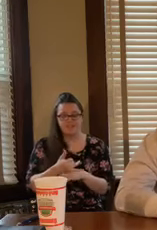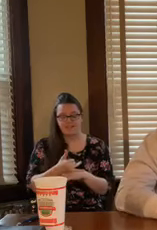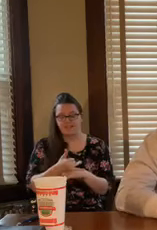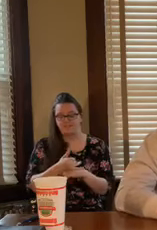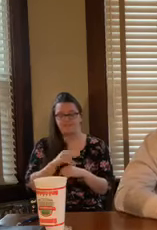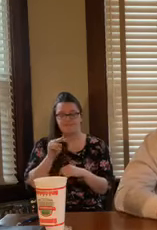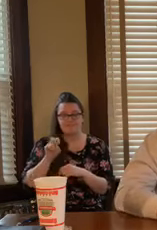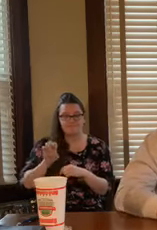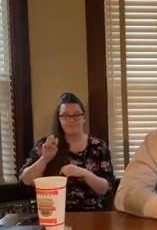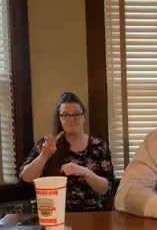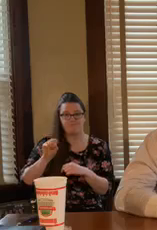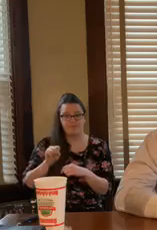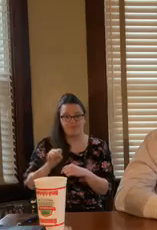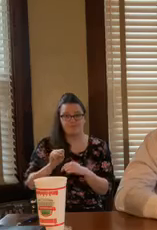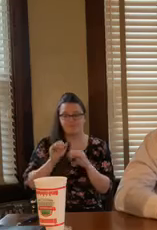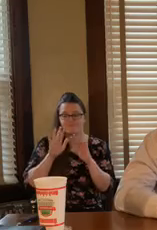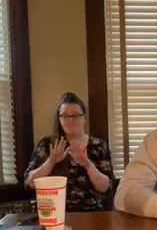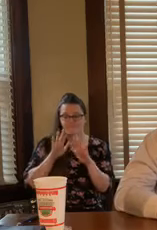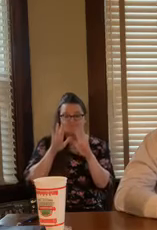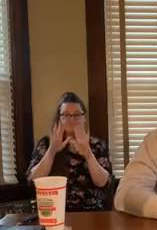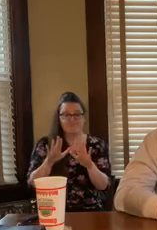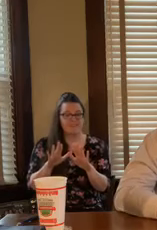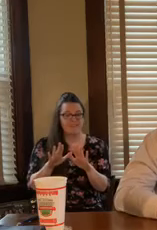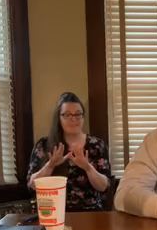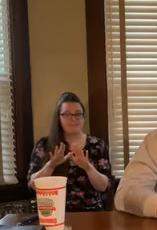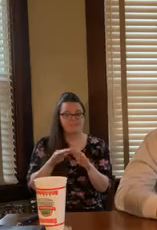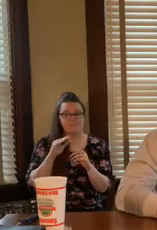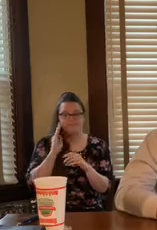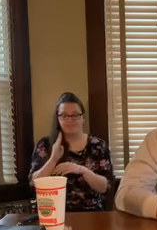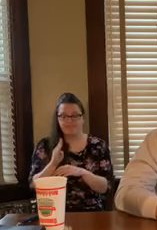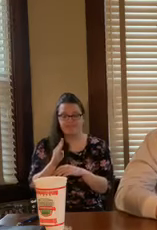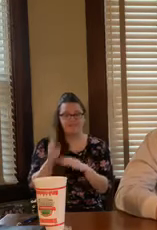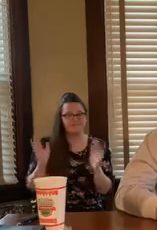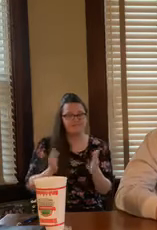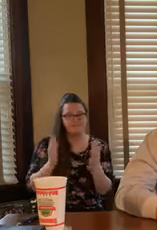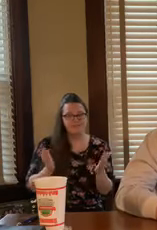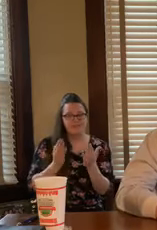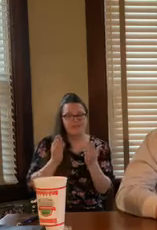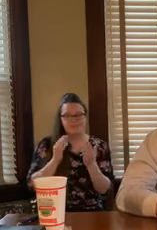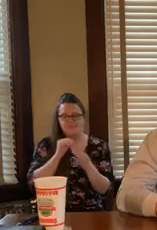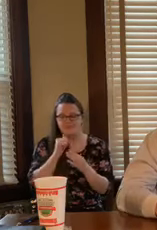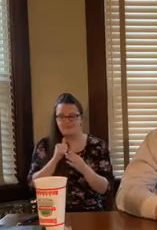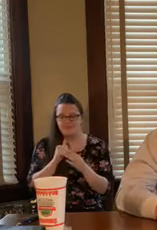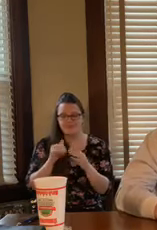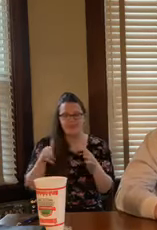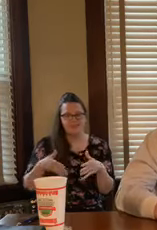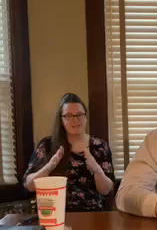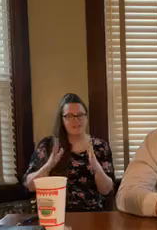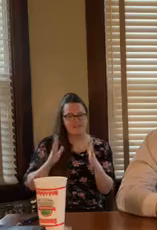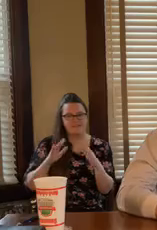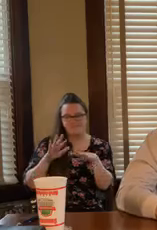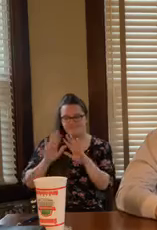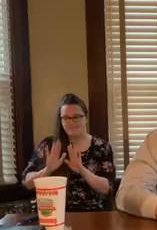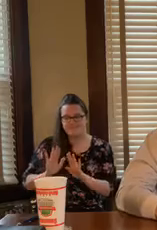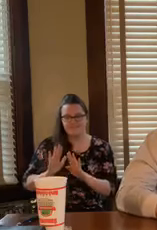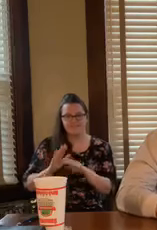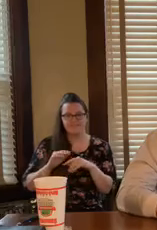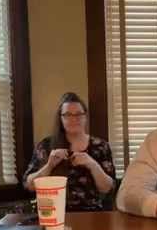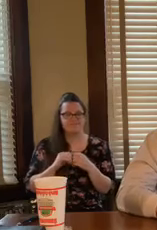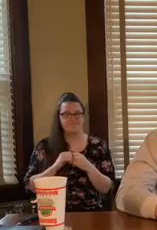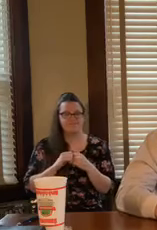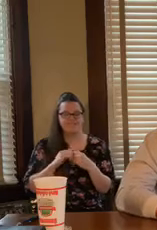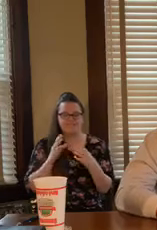great. Be encouraged. Don't consume fear. Don't allow fear to dictate your life. Be encouraged. Have